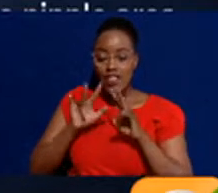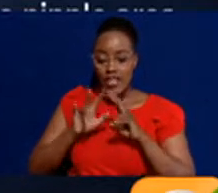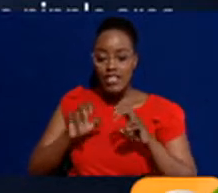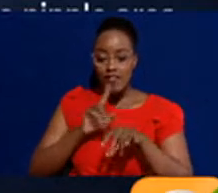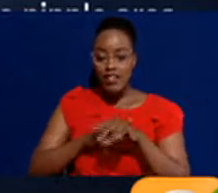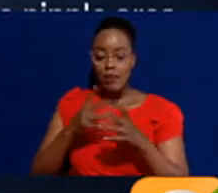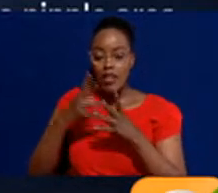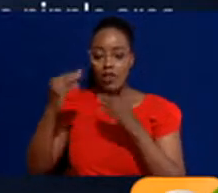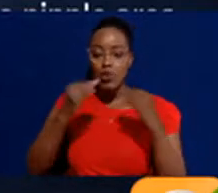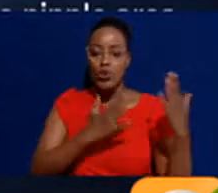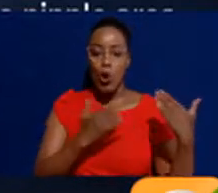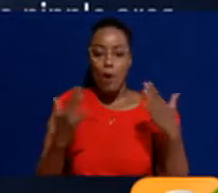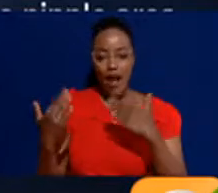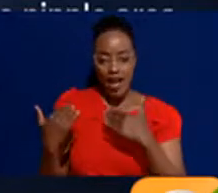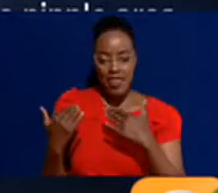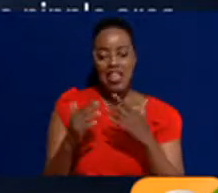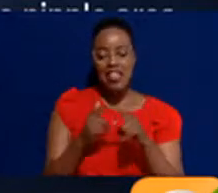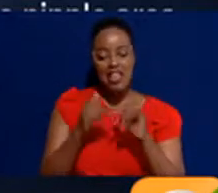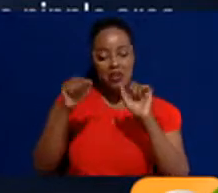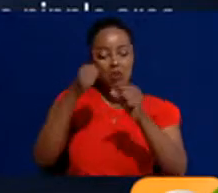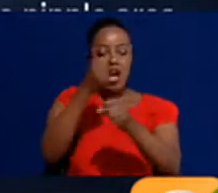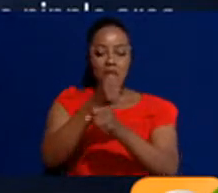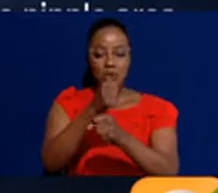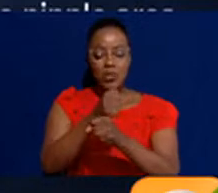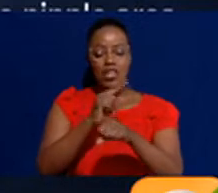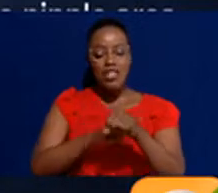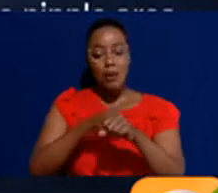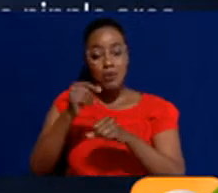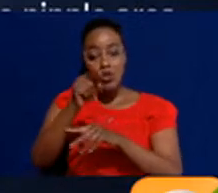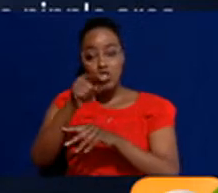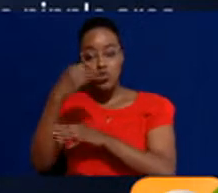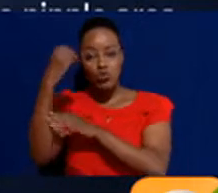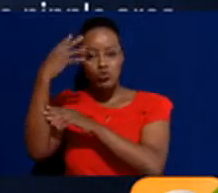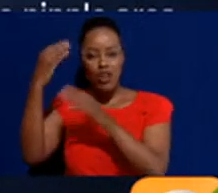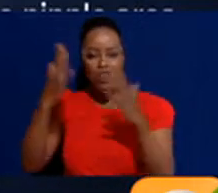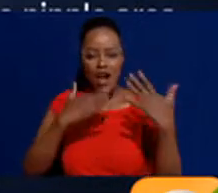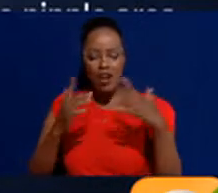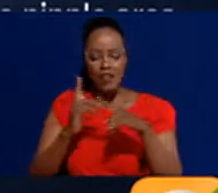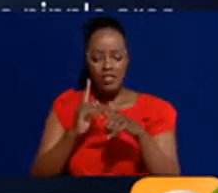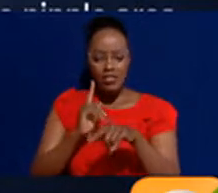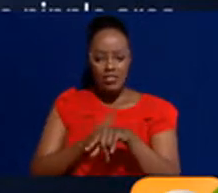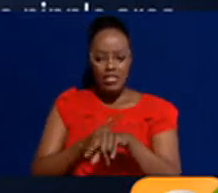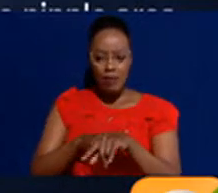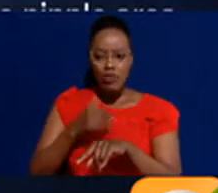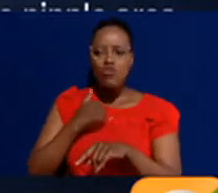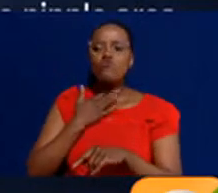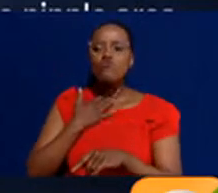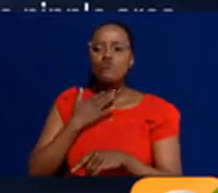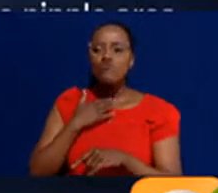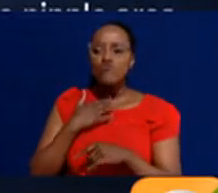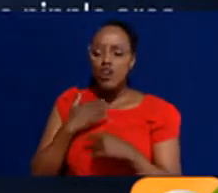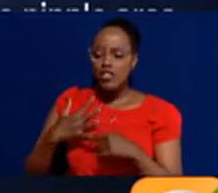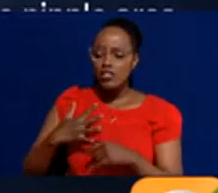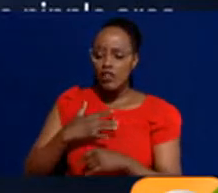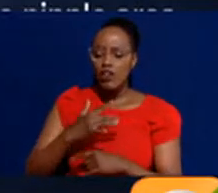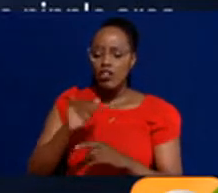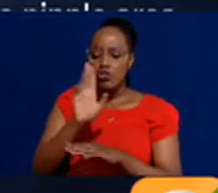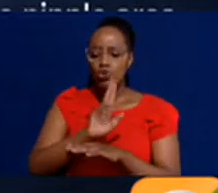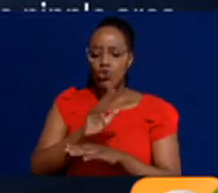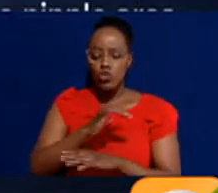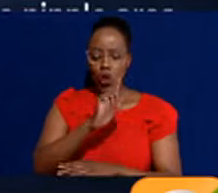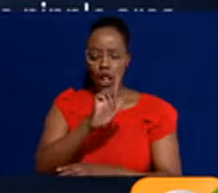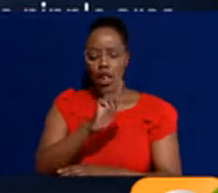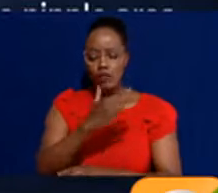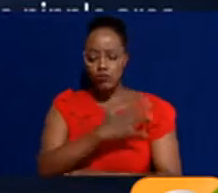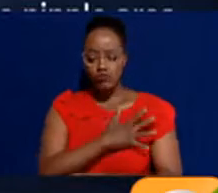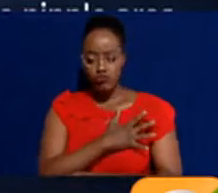go to the shower. So you can do that when you go to the shower, when you've soaped yourself. When you want to check your left breast, you use your right hand. You